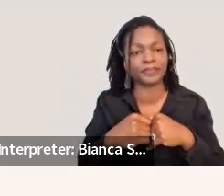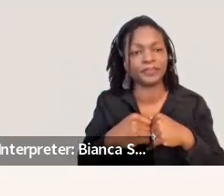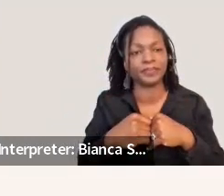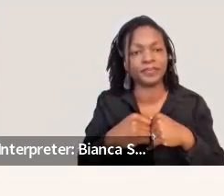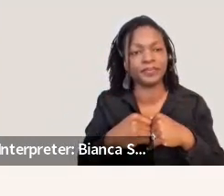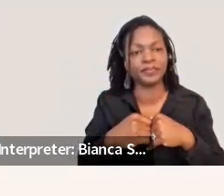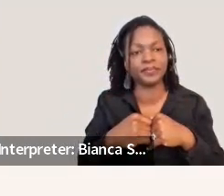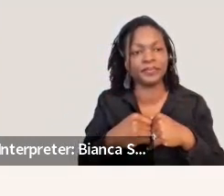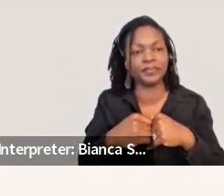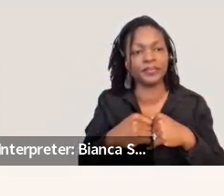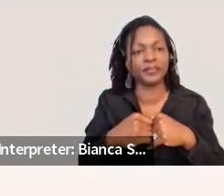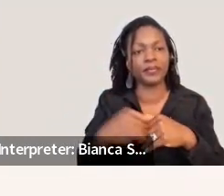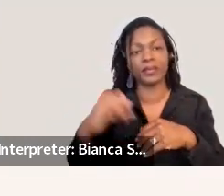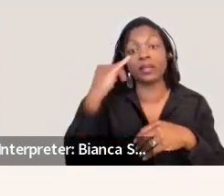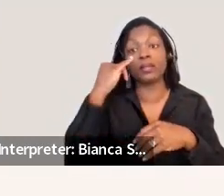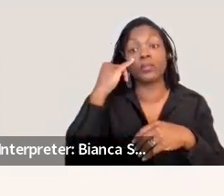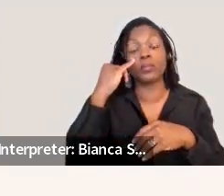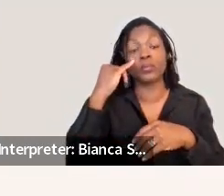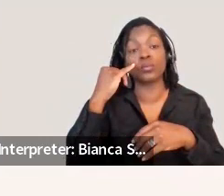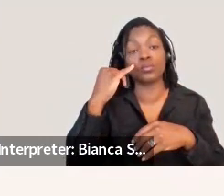If we keep going, here are